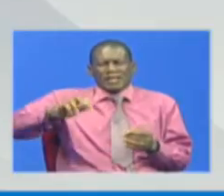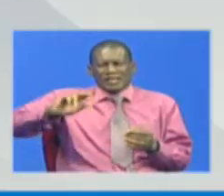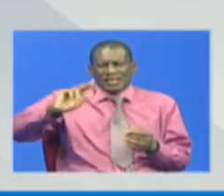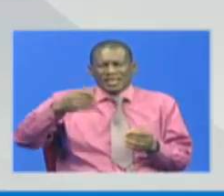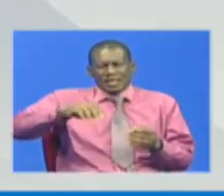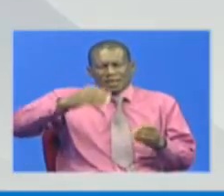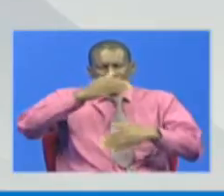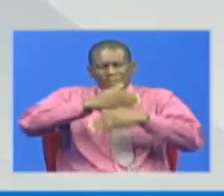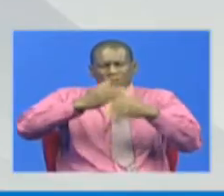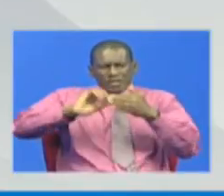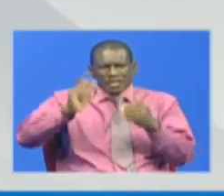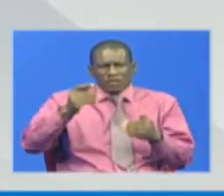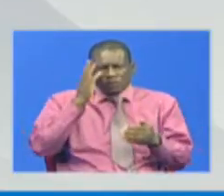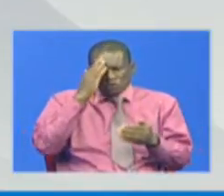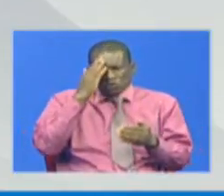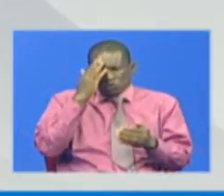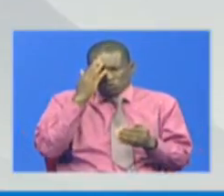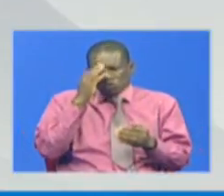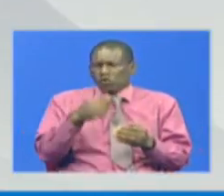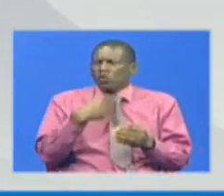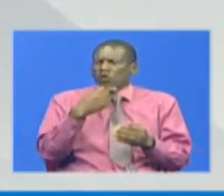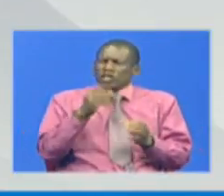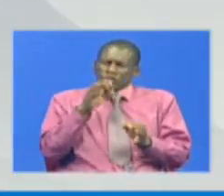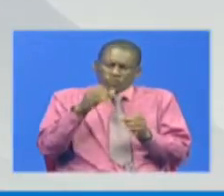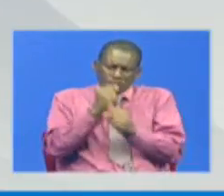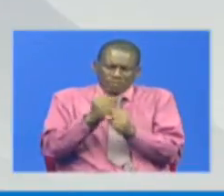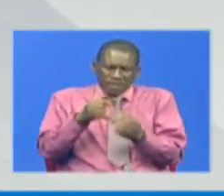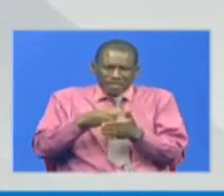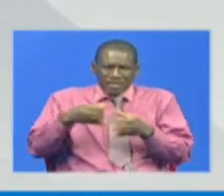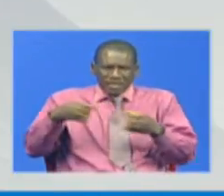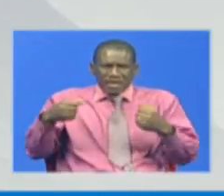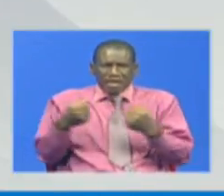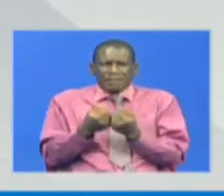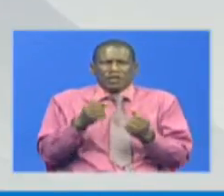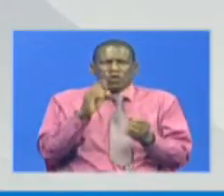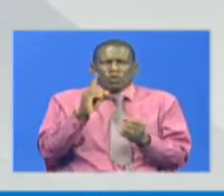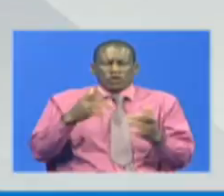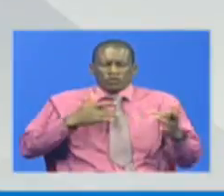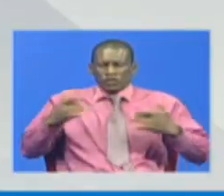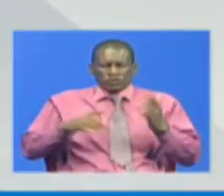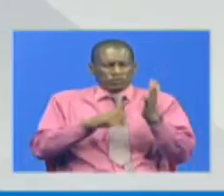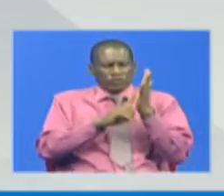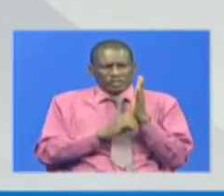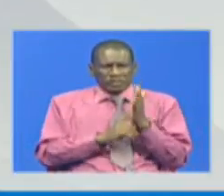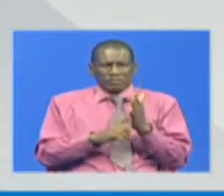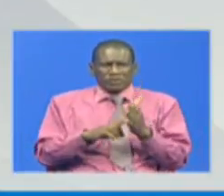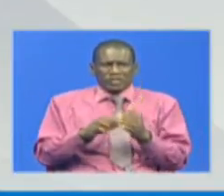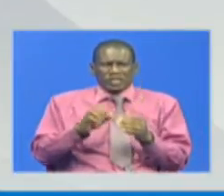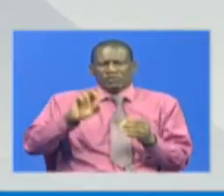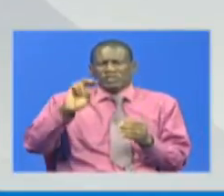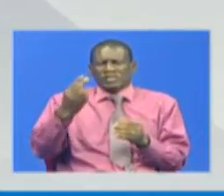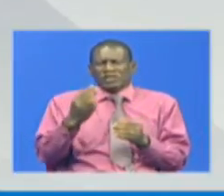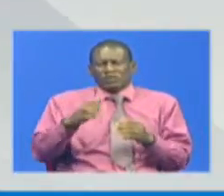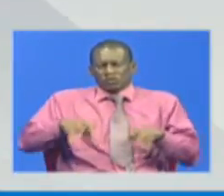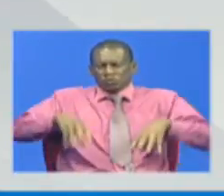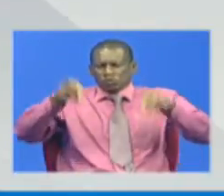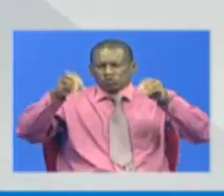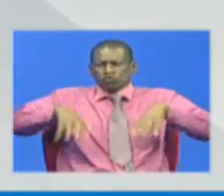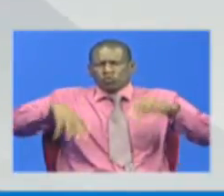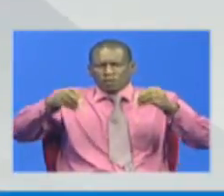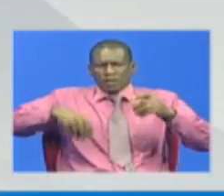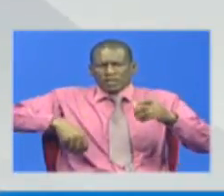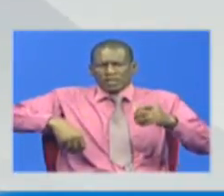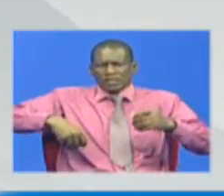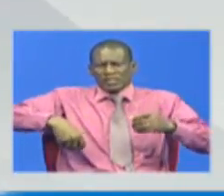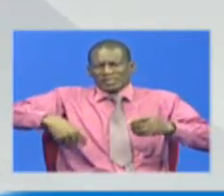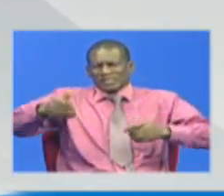Kenya, and let's, you know, ruthlessly make it happen. And one of the concerns, for instance, is with second-hand clothes sellers, the mitumba,